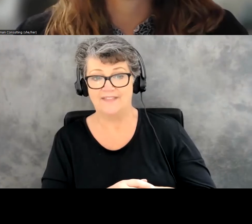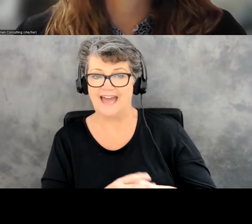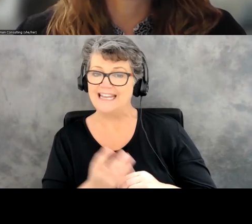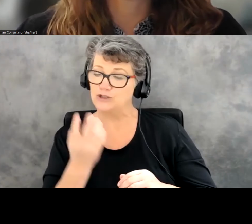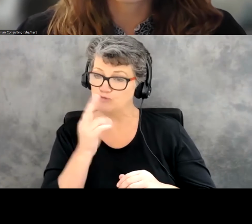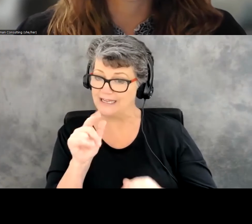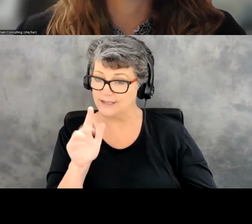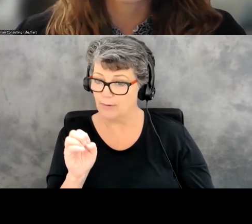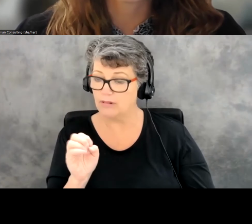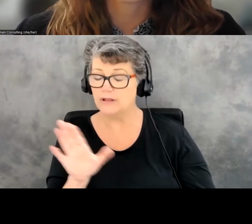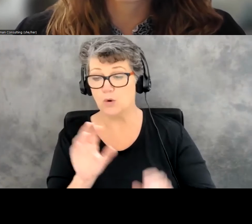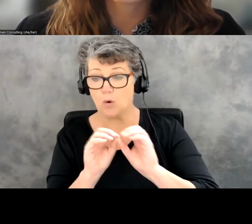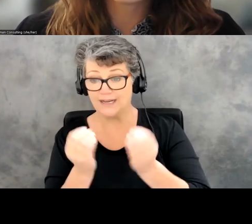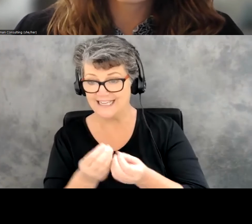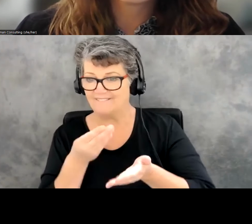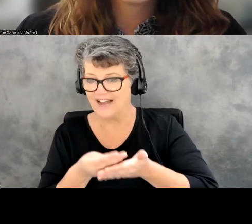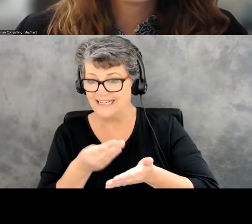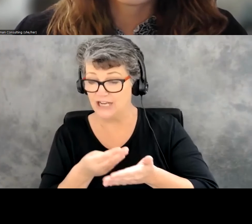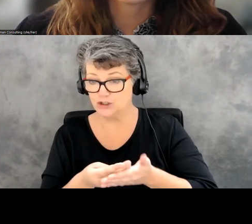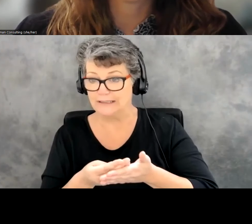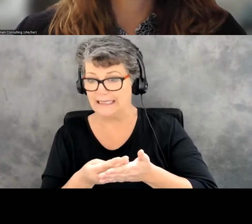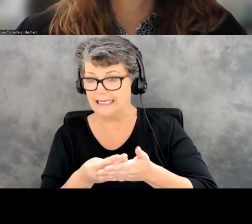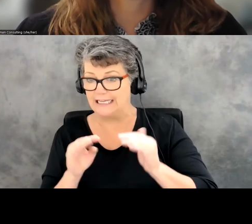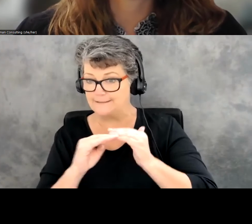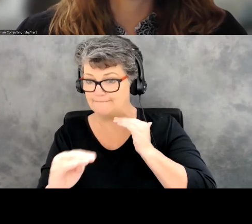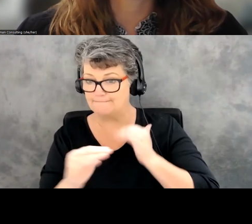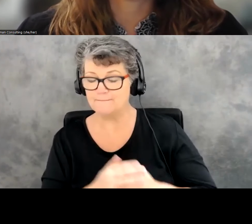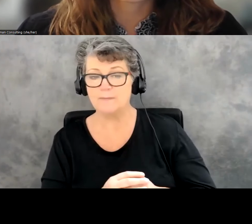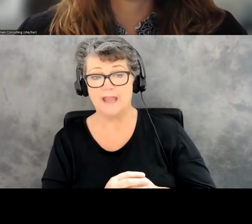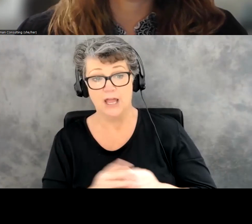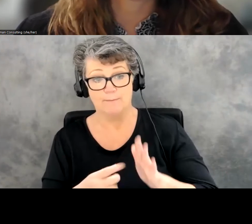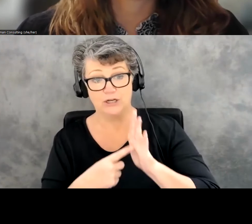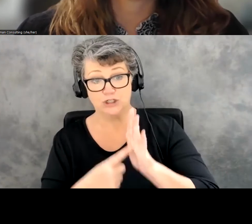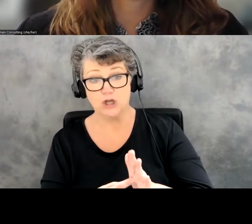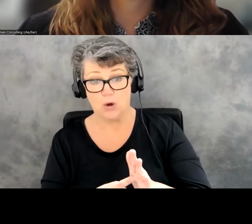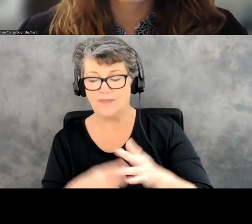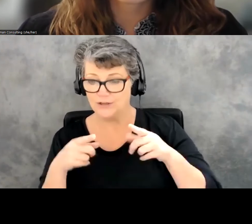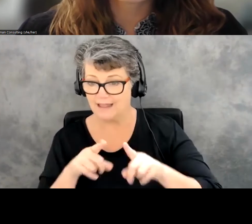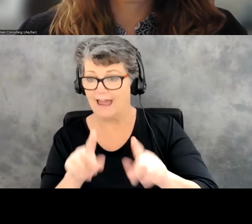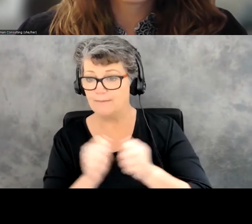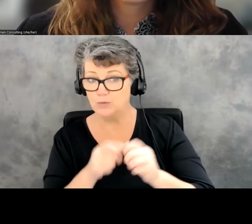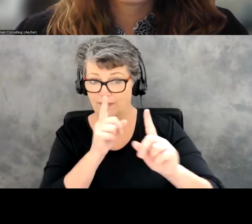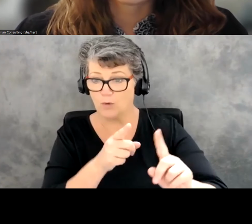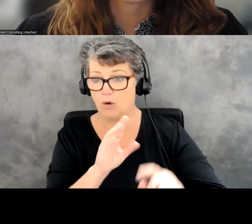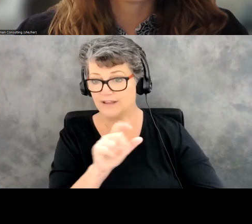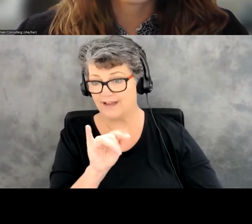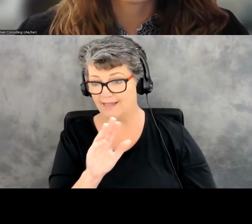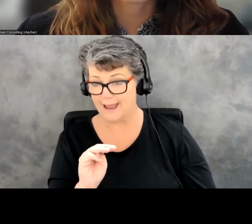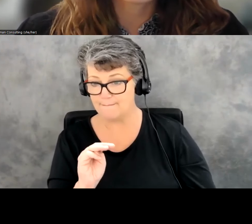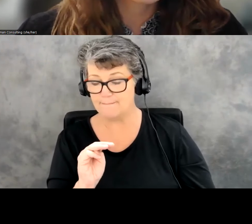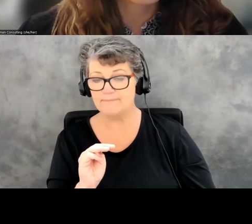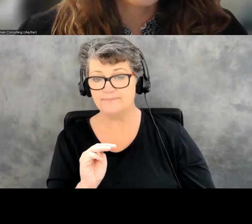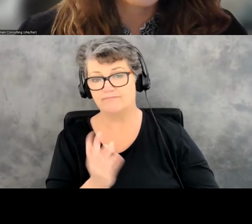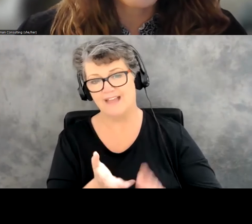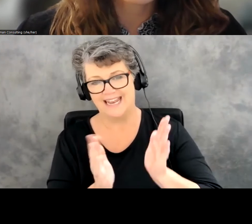and that your organization is financially solvent. You must show that there is alignment with the goals of CalAIM. And again,